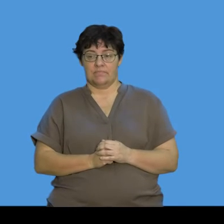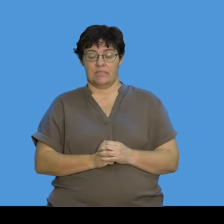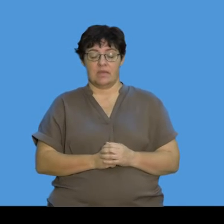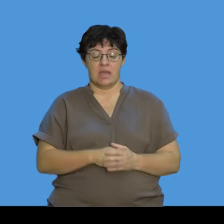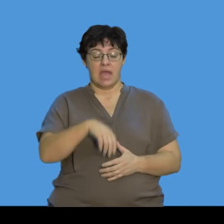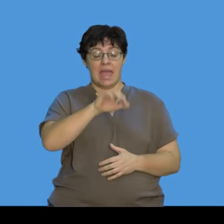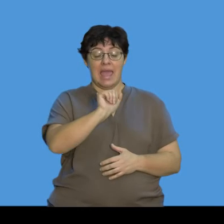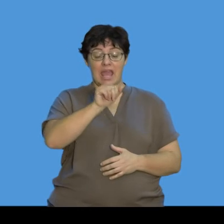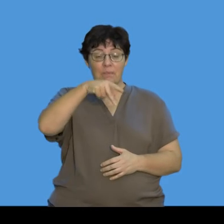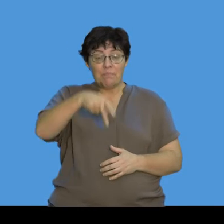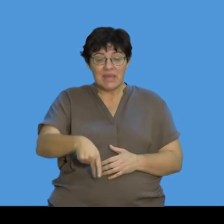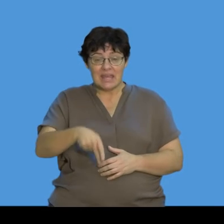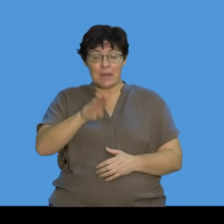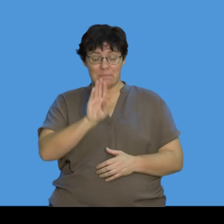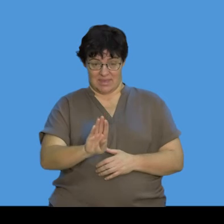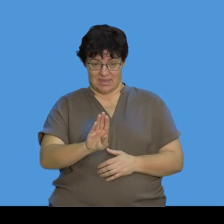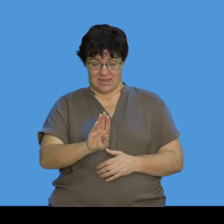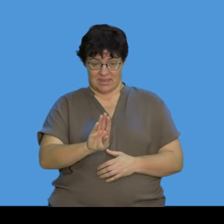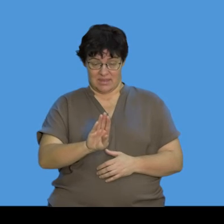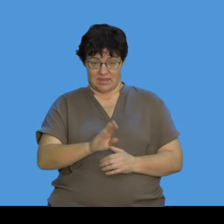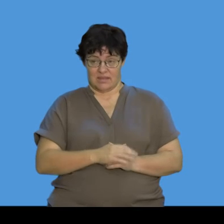angle APB